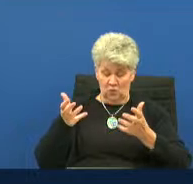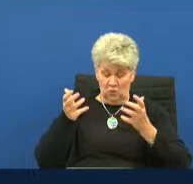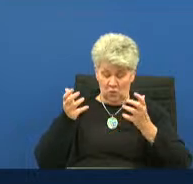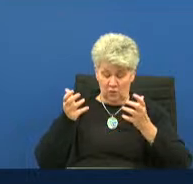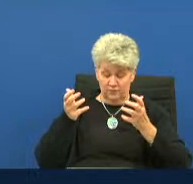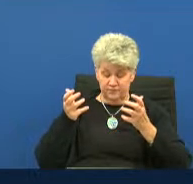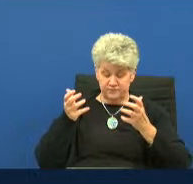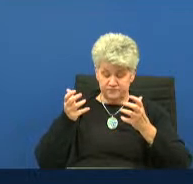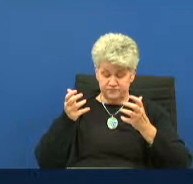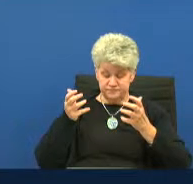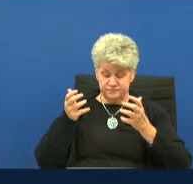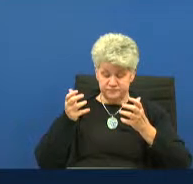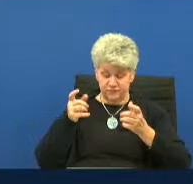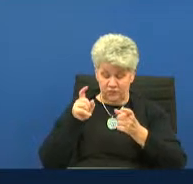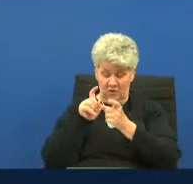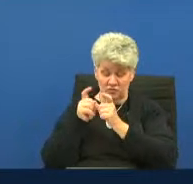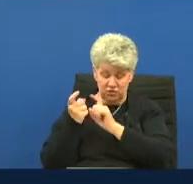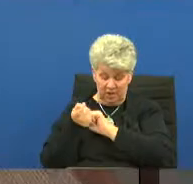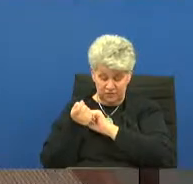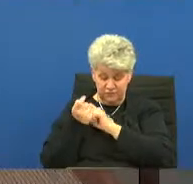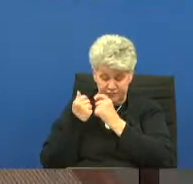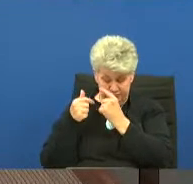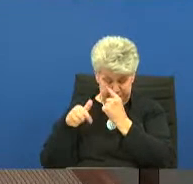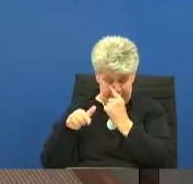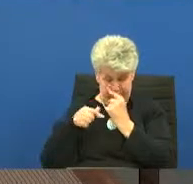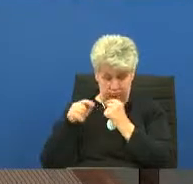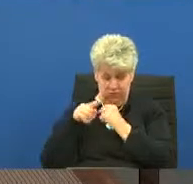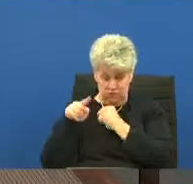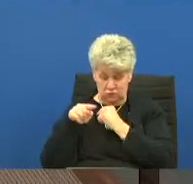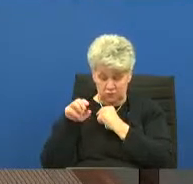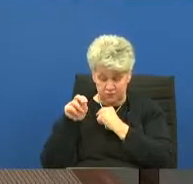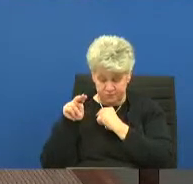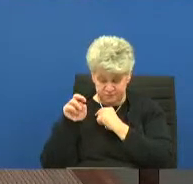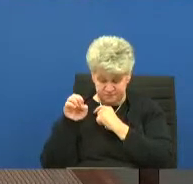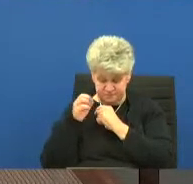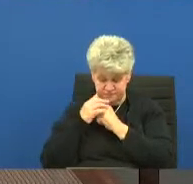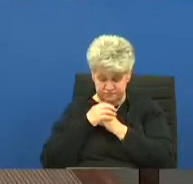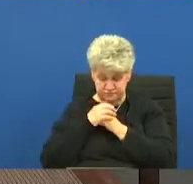Darazan. Do we have anyone here wishing to speak on this item?